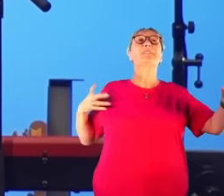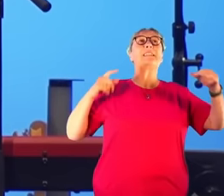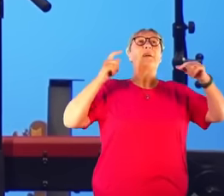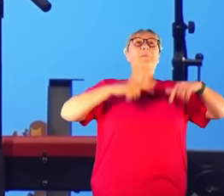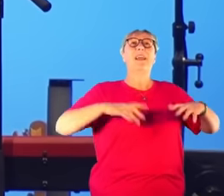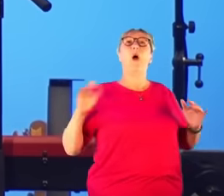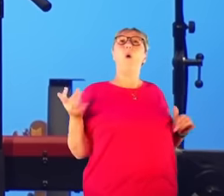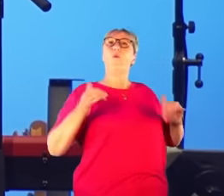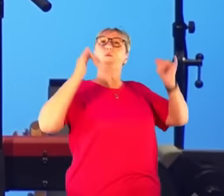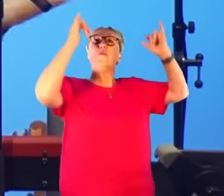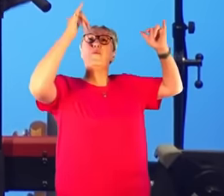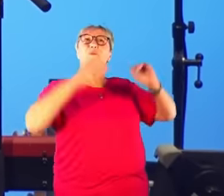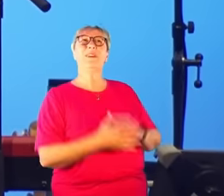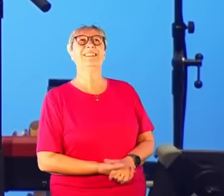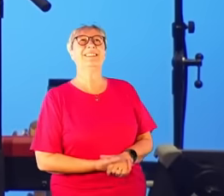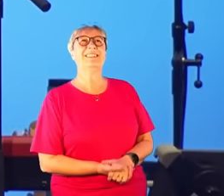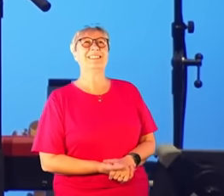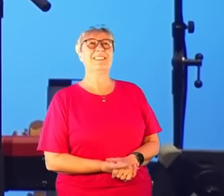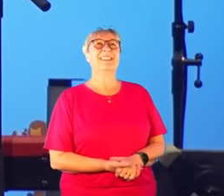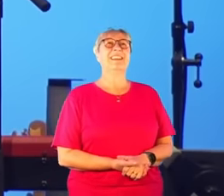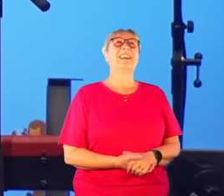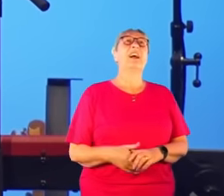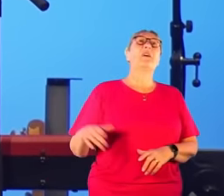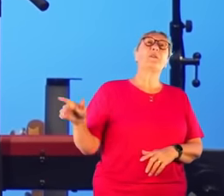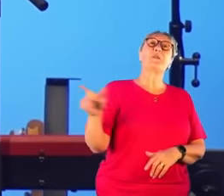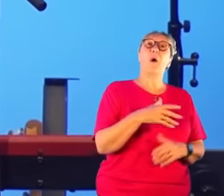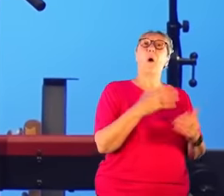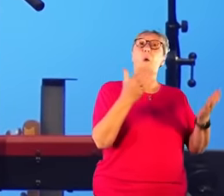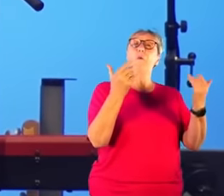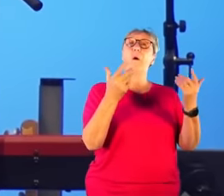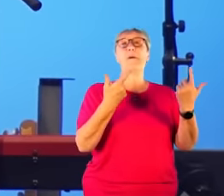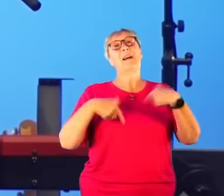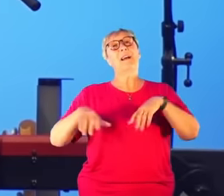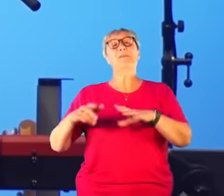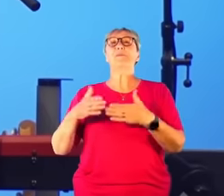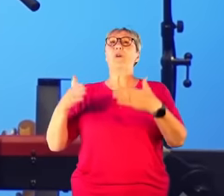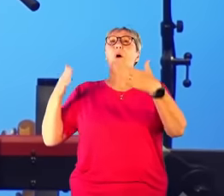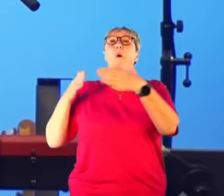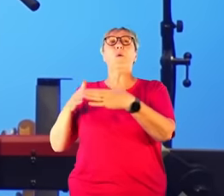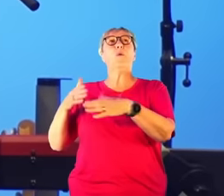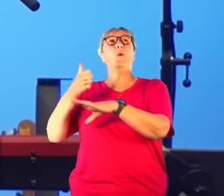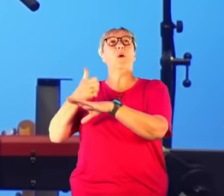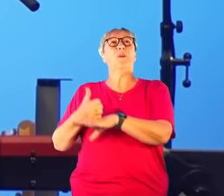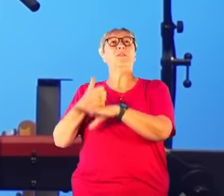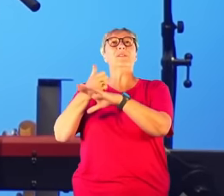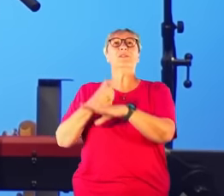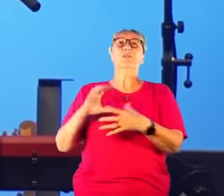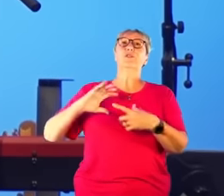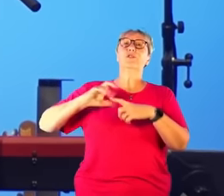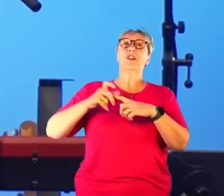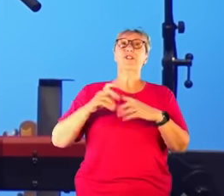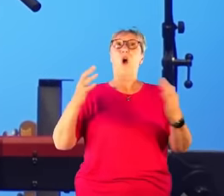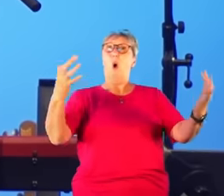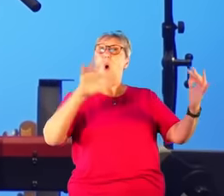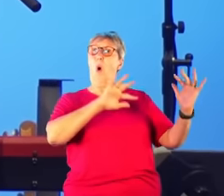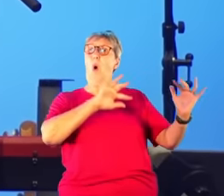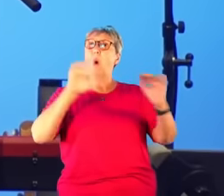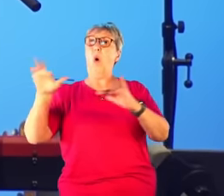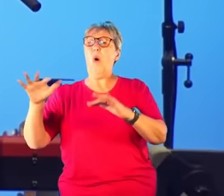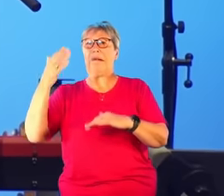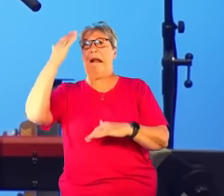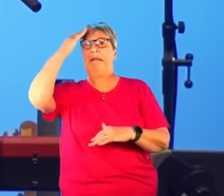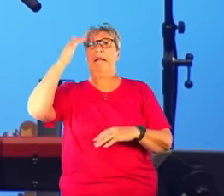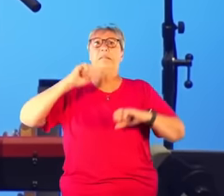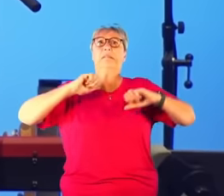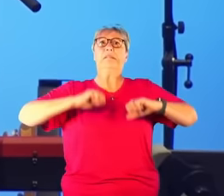Cornerstone Church in Nottingham, and you're all warmly invited to join us sometime at Cornerstone Church. Maybe not all at once, but we'd love you to come and